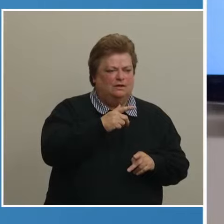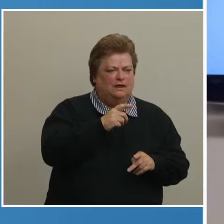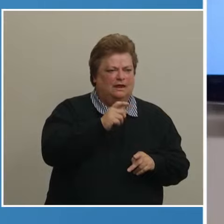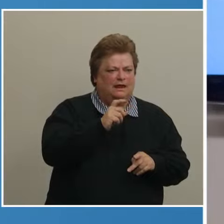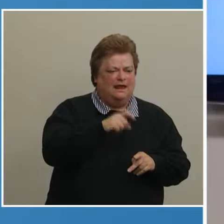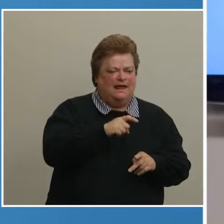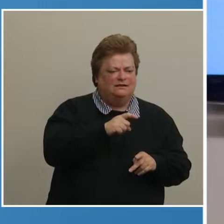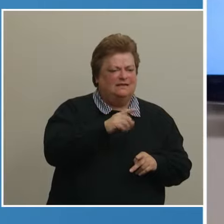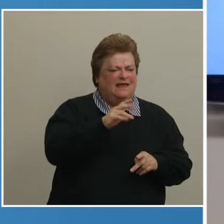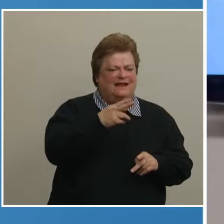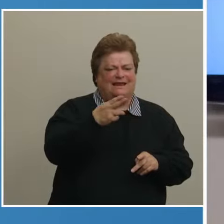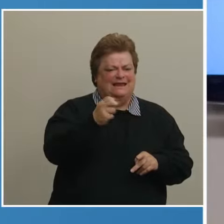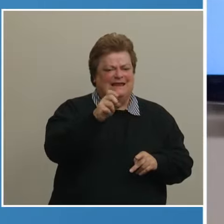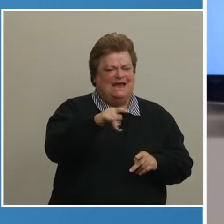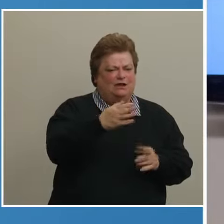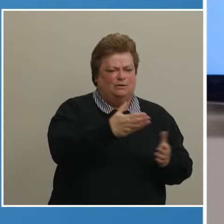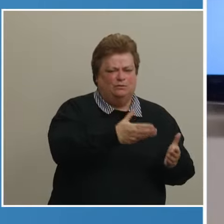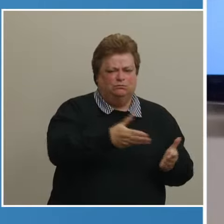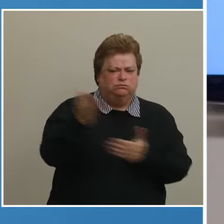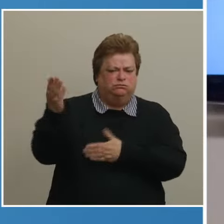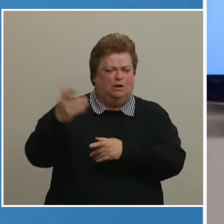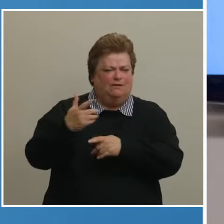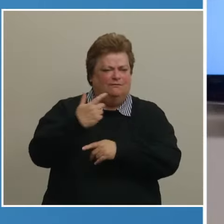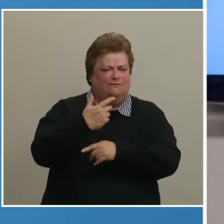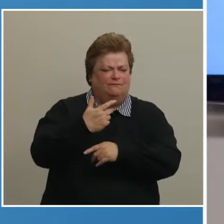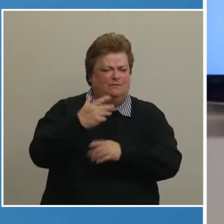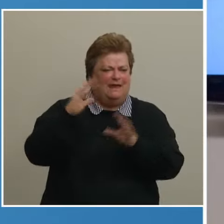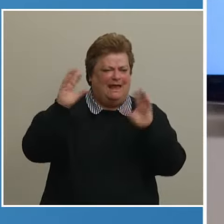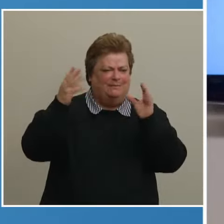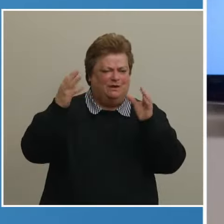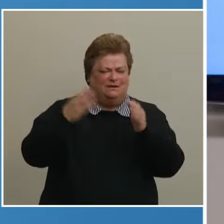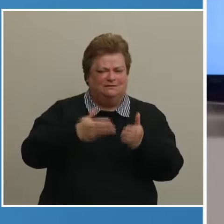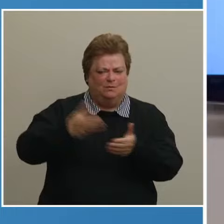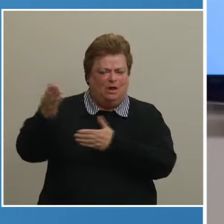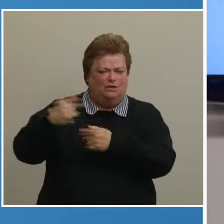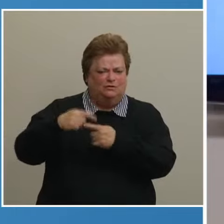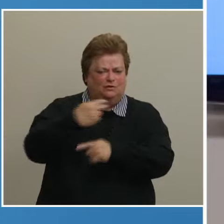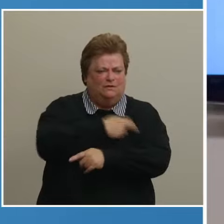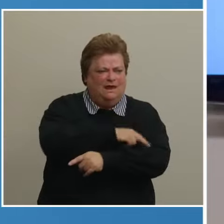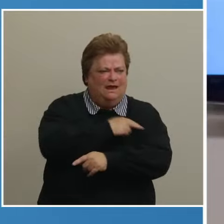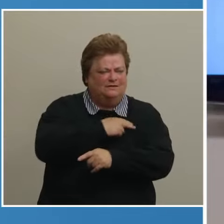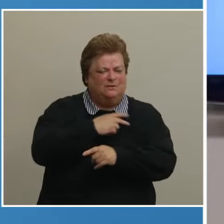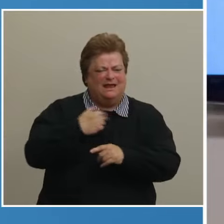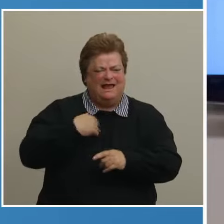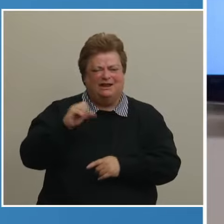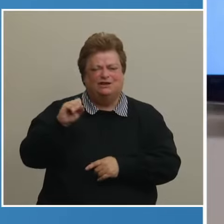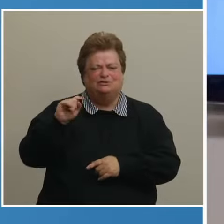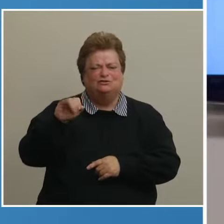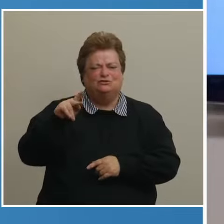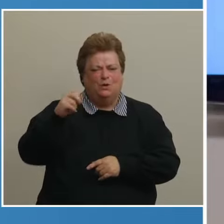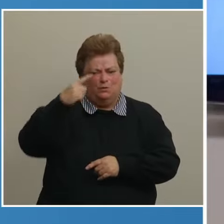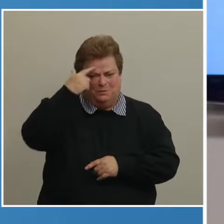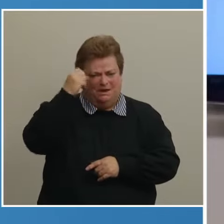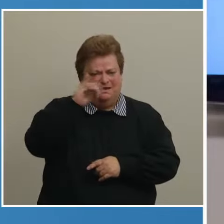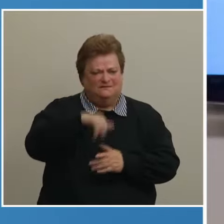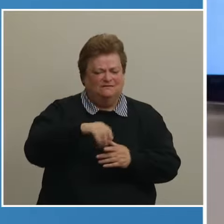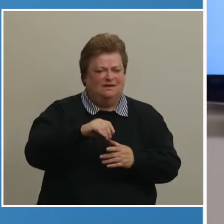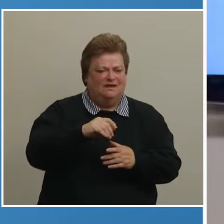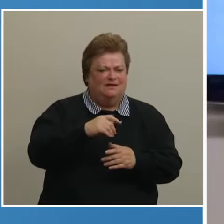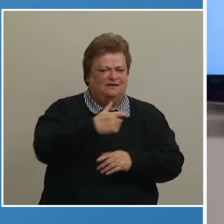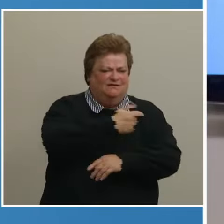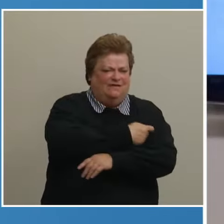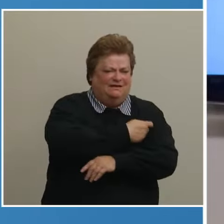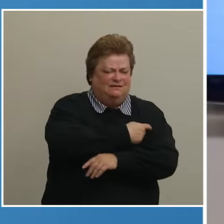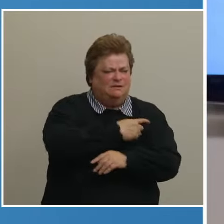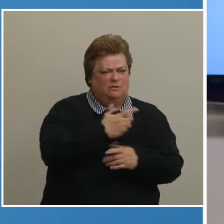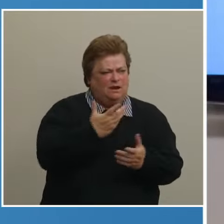in an ambulance and were diagnosed with a mini stroke. I haven't confirmed that yet, but I was just wondering how often